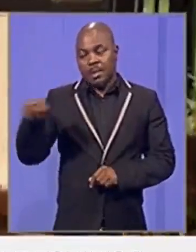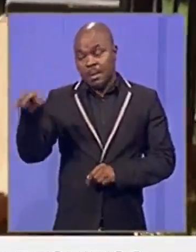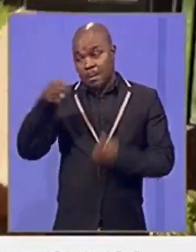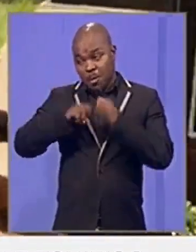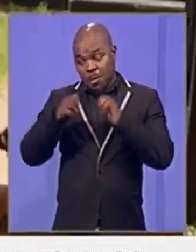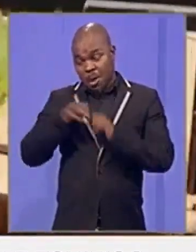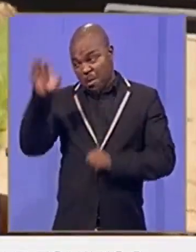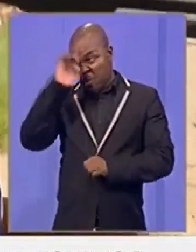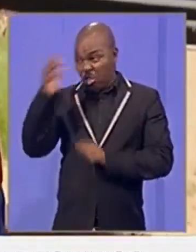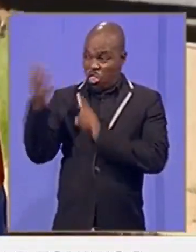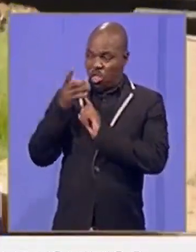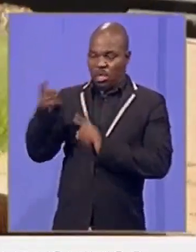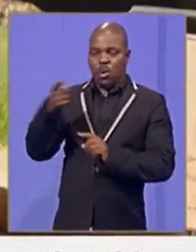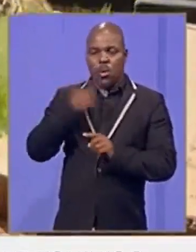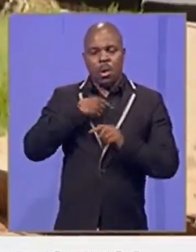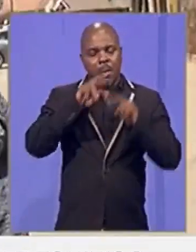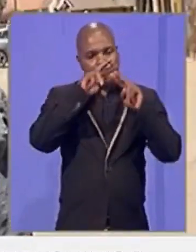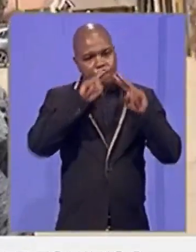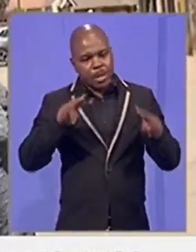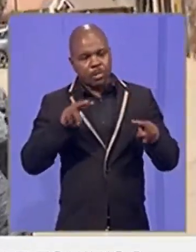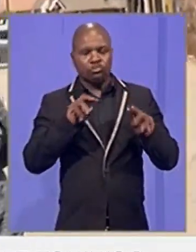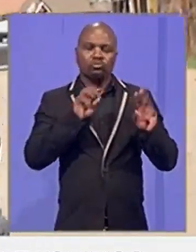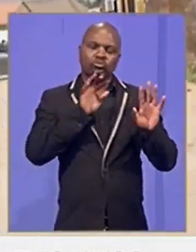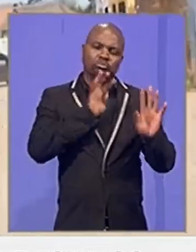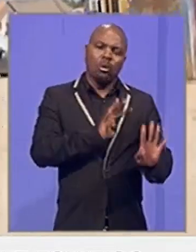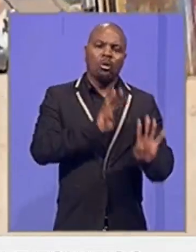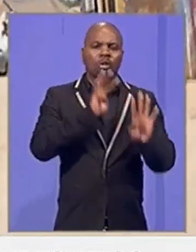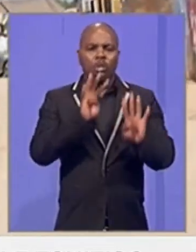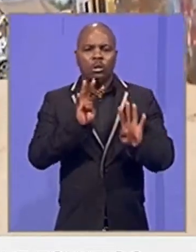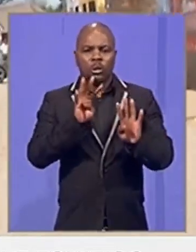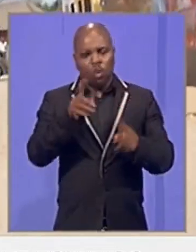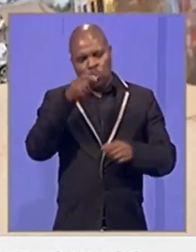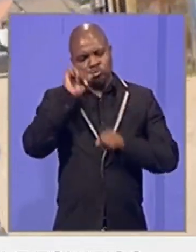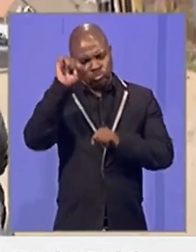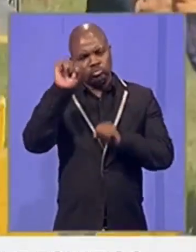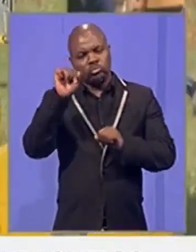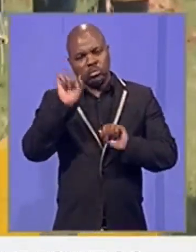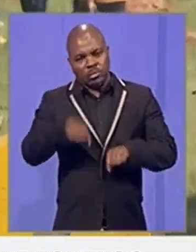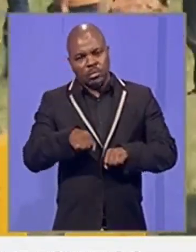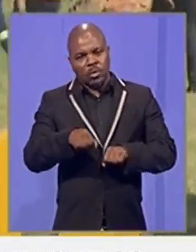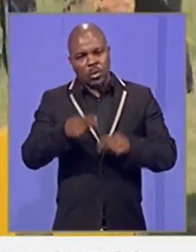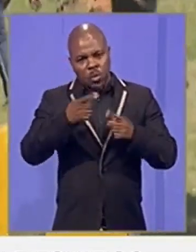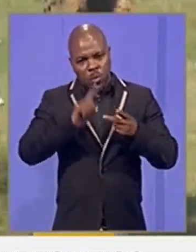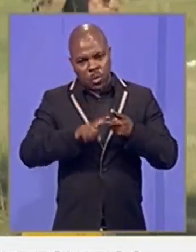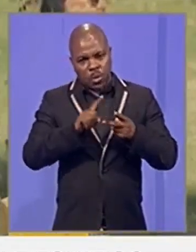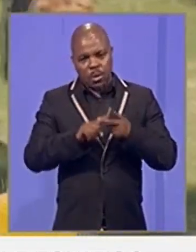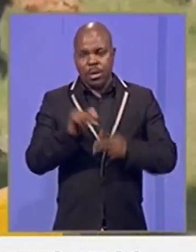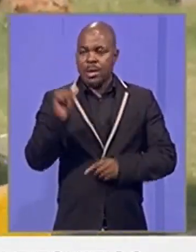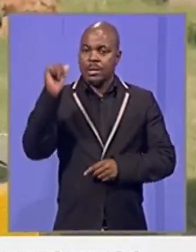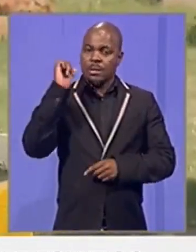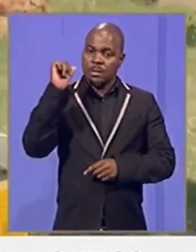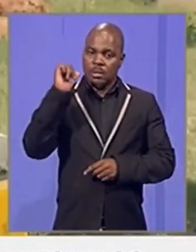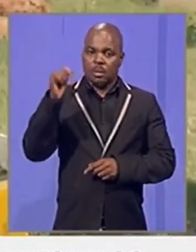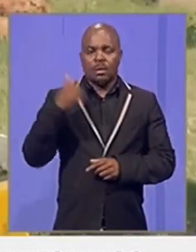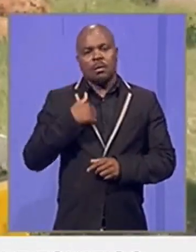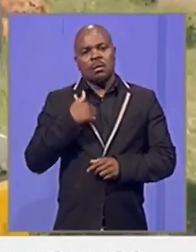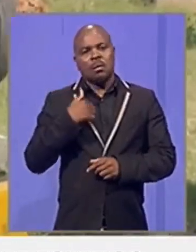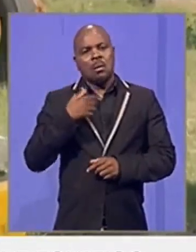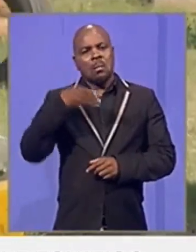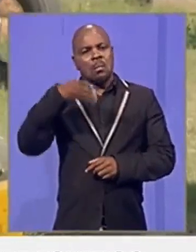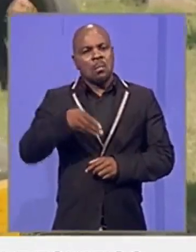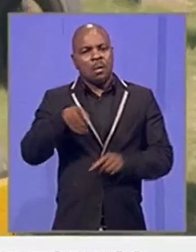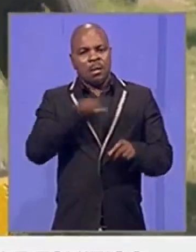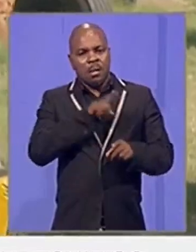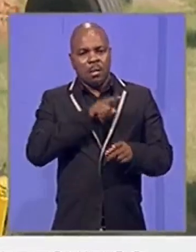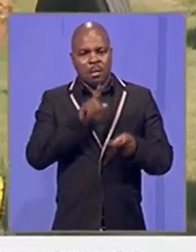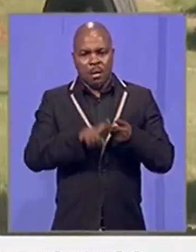us. It was a peaceful march, not a march, a strike. We alert them yesterday. They were